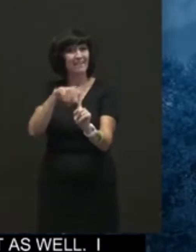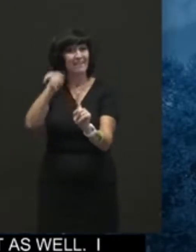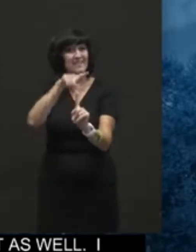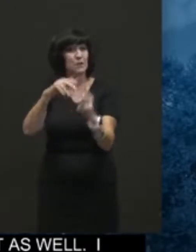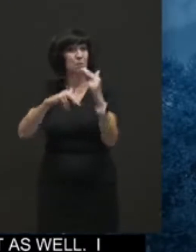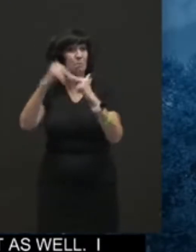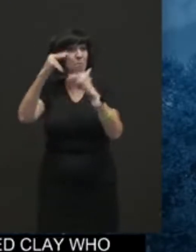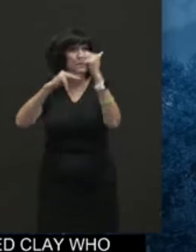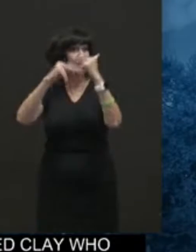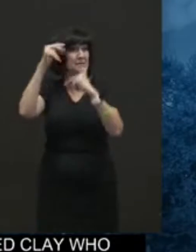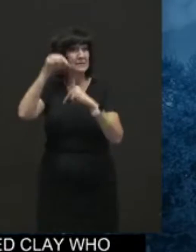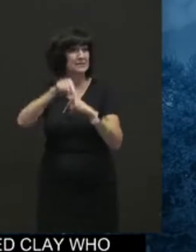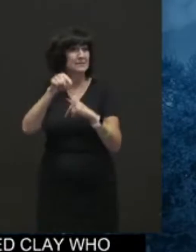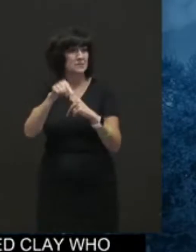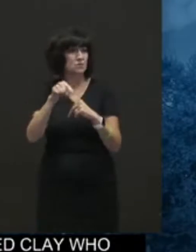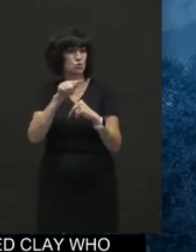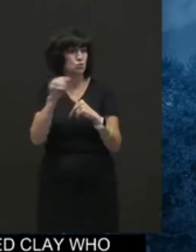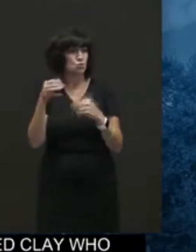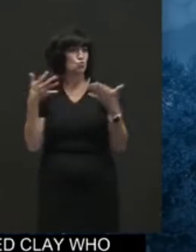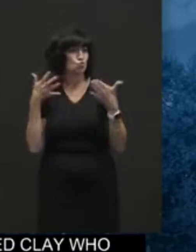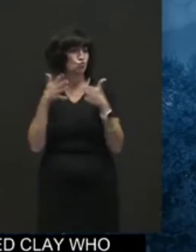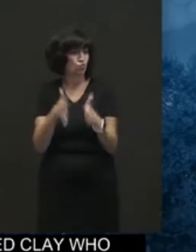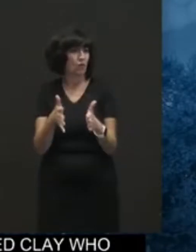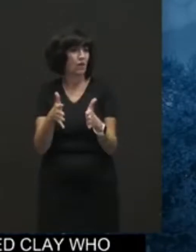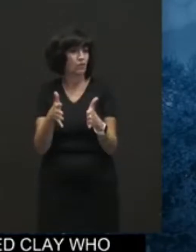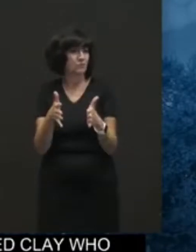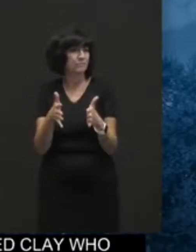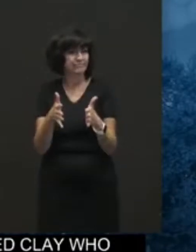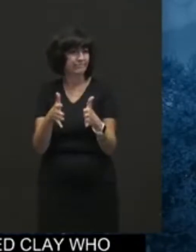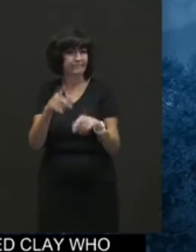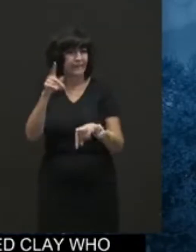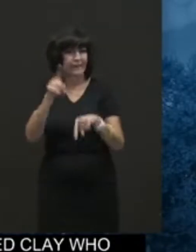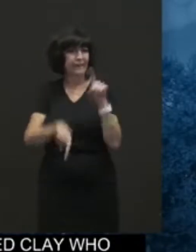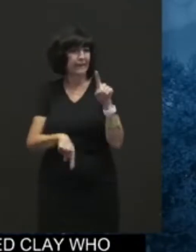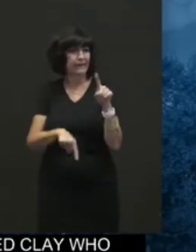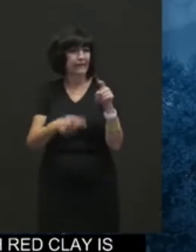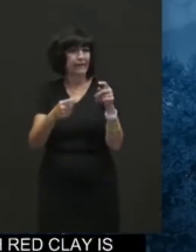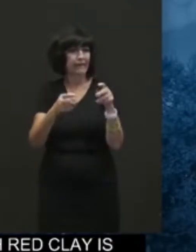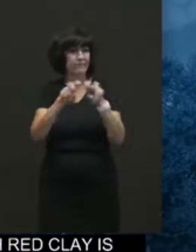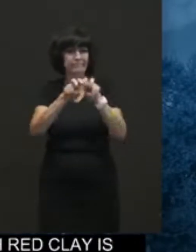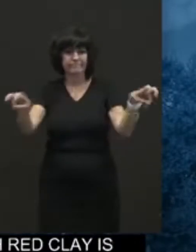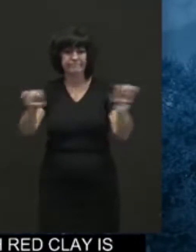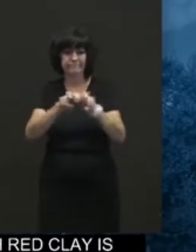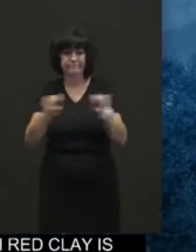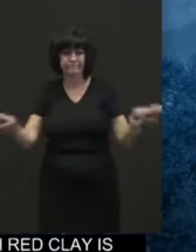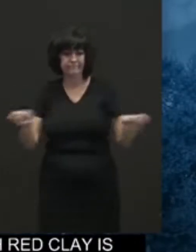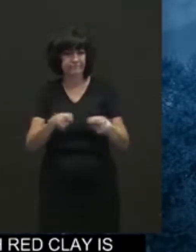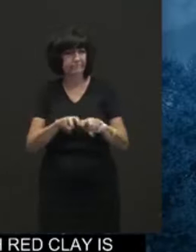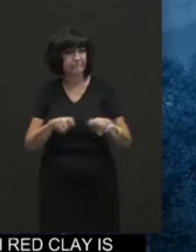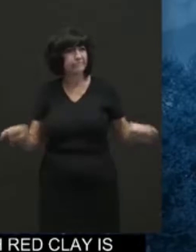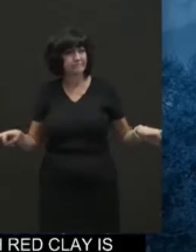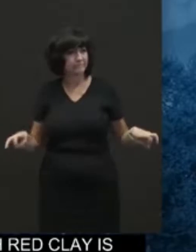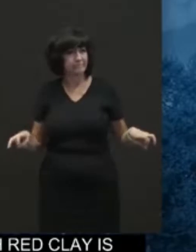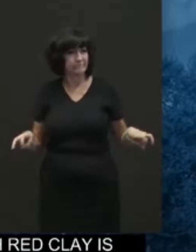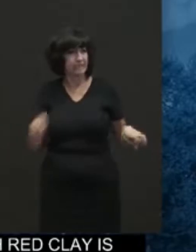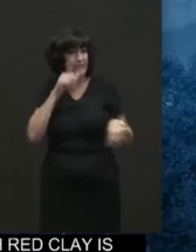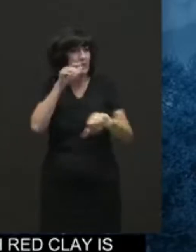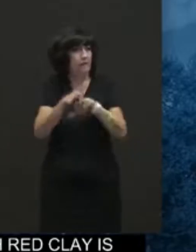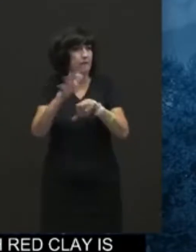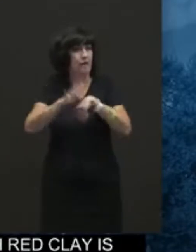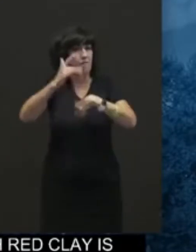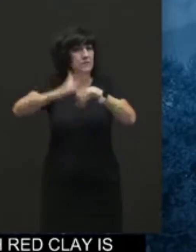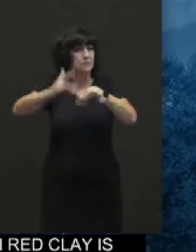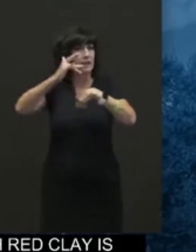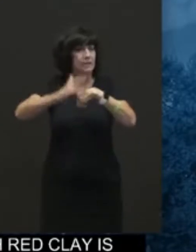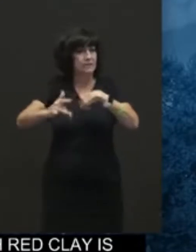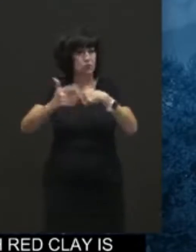allow enough, or they're having trouble getting the facilities enough space in classrooms to